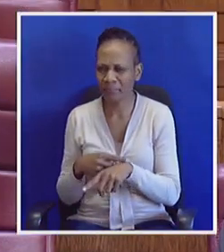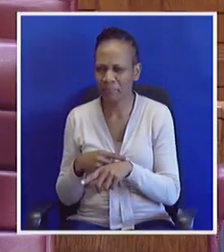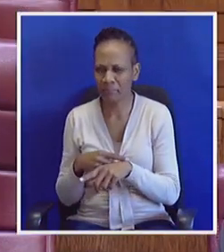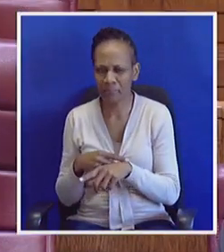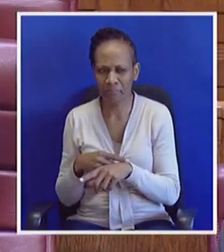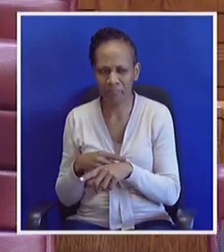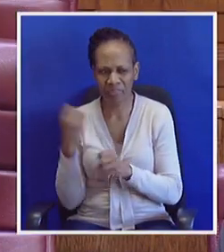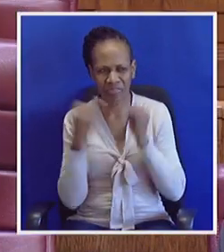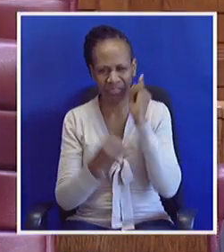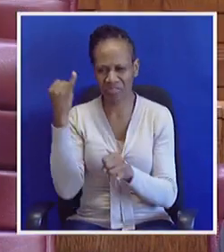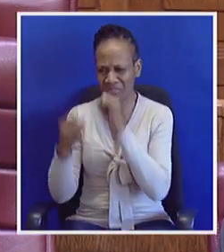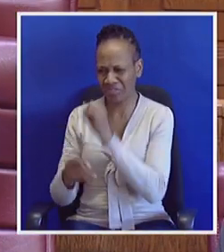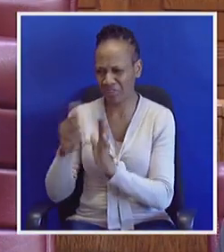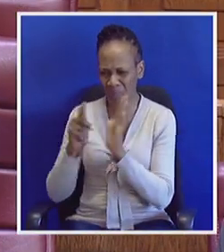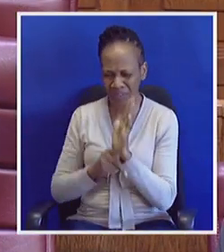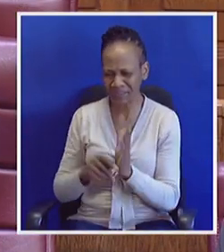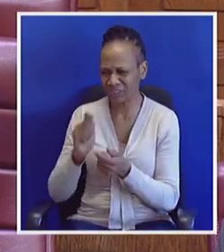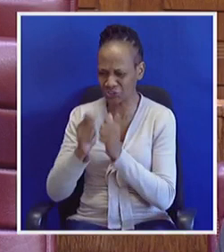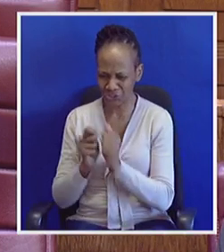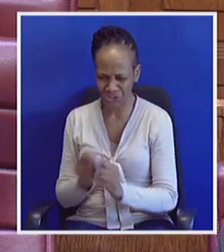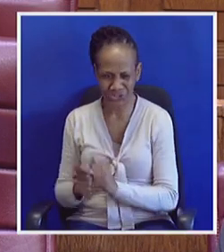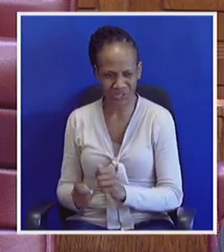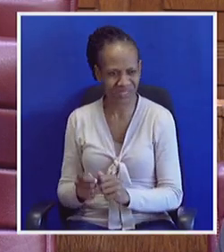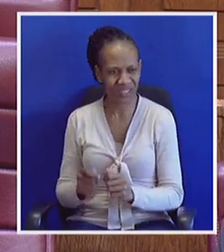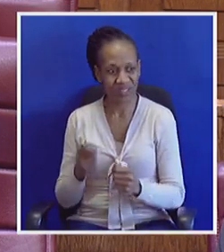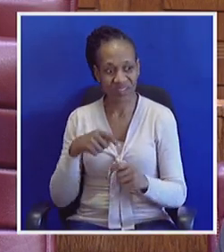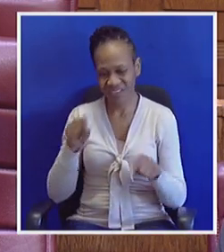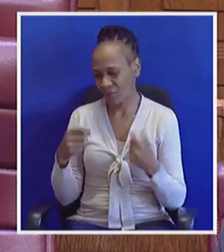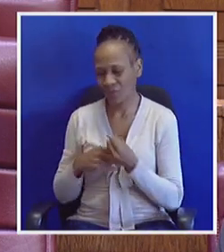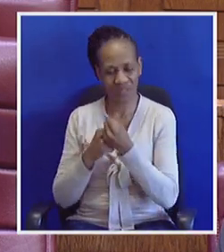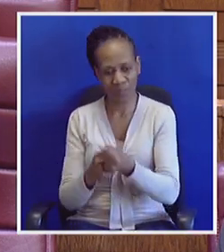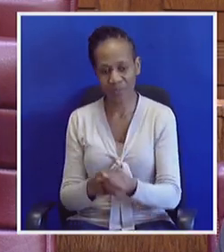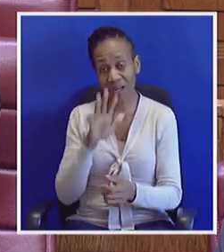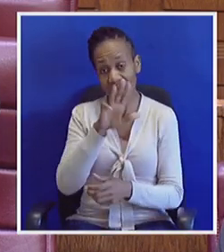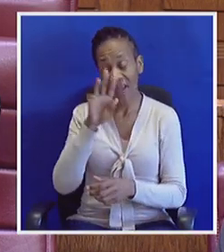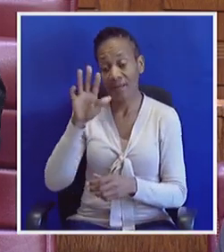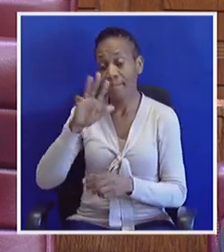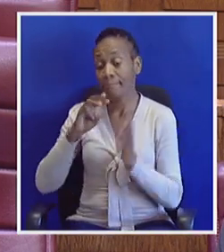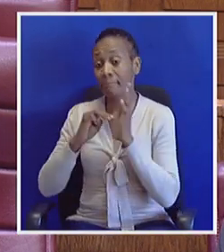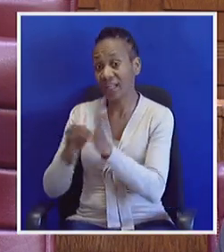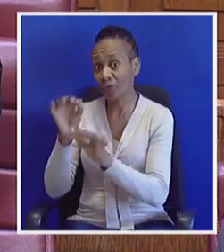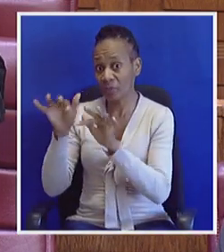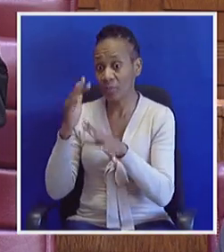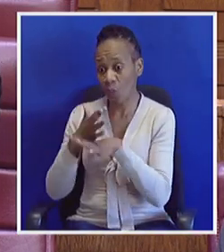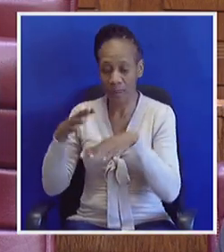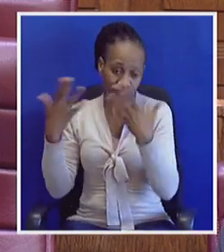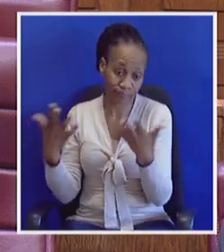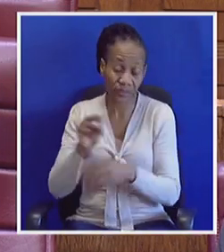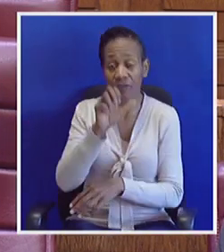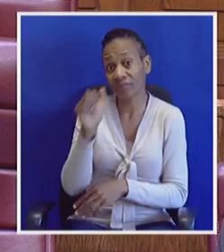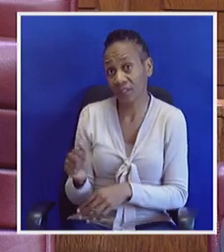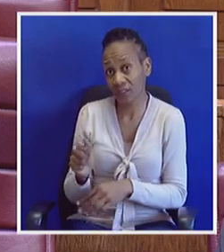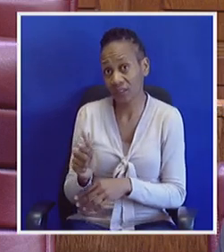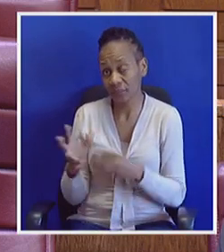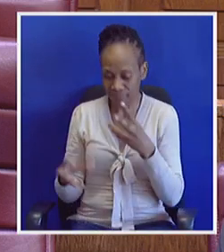each other as we currently do, as we have more than 9 million people without jobs in South Africa. This is also what you said. But now, You then even went